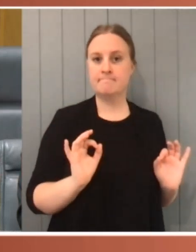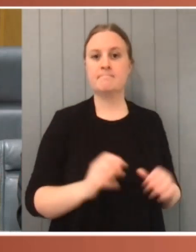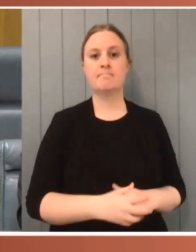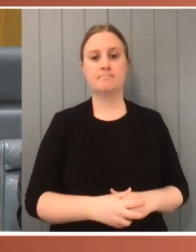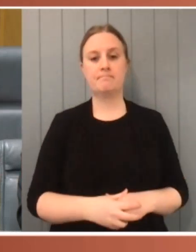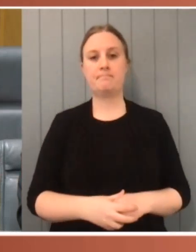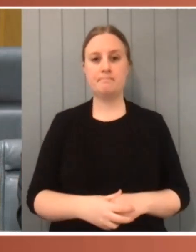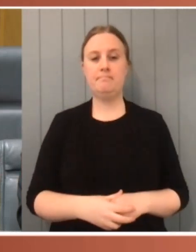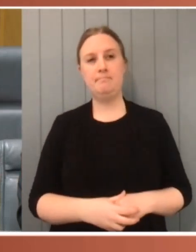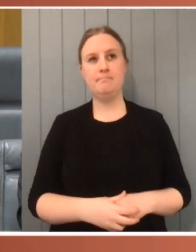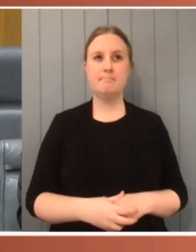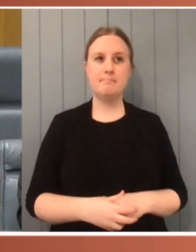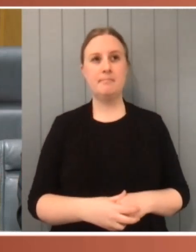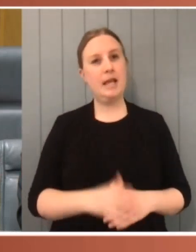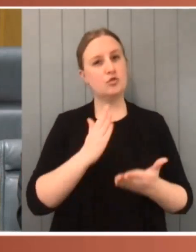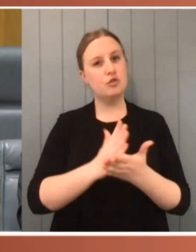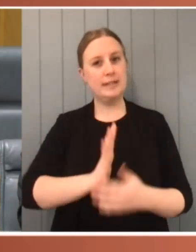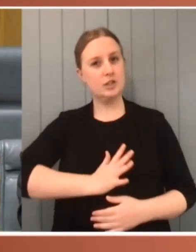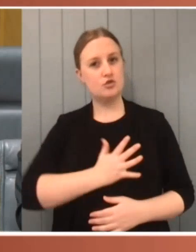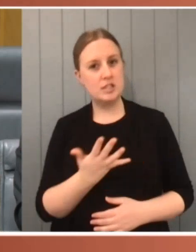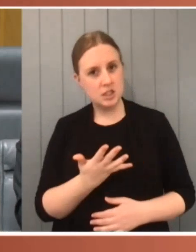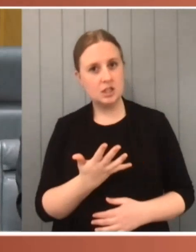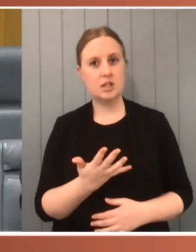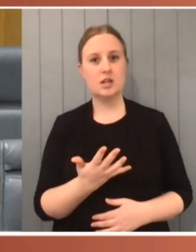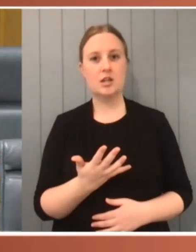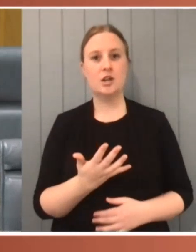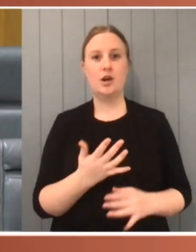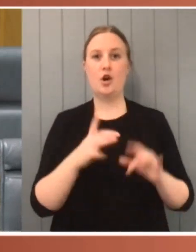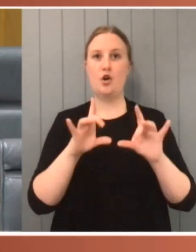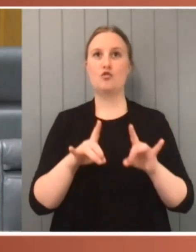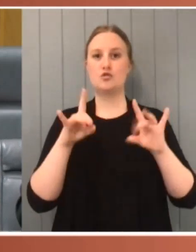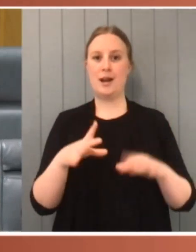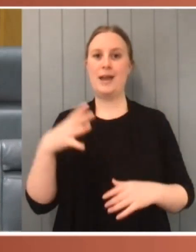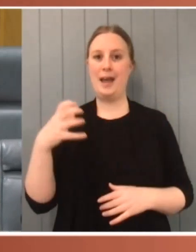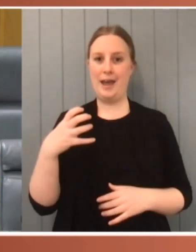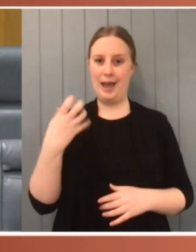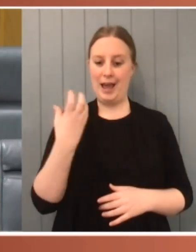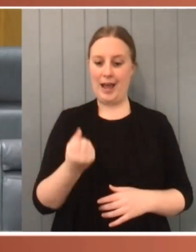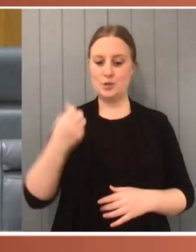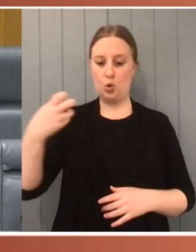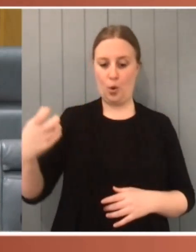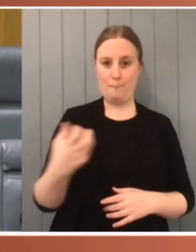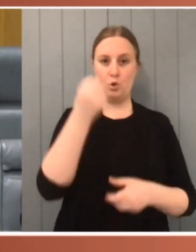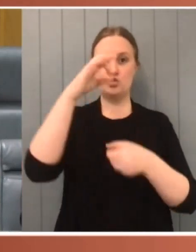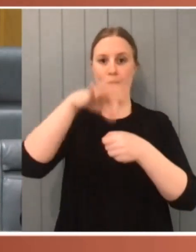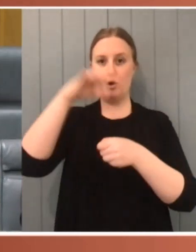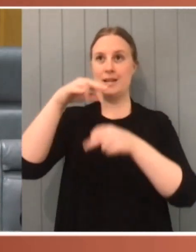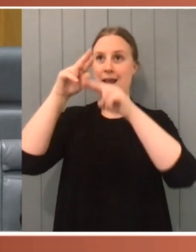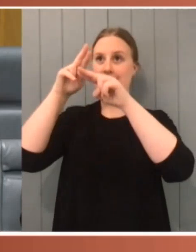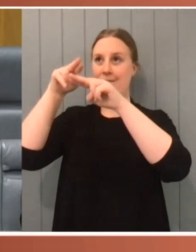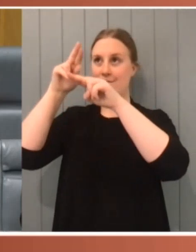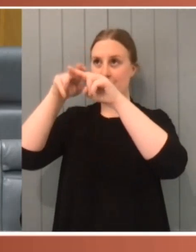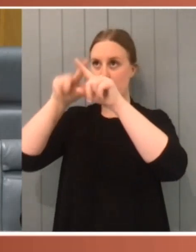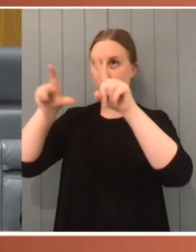It is fascinating that Australia has compulsion at both the national and the state level. We should